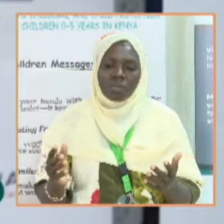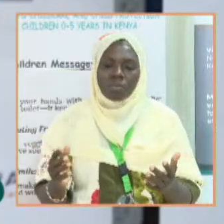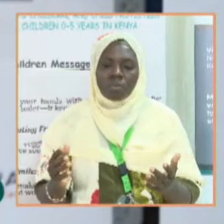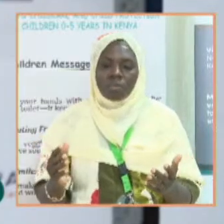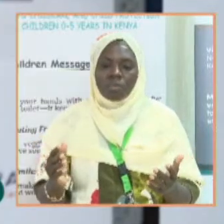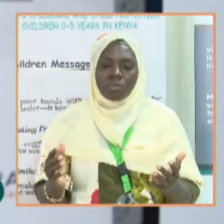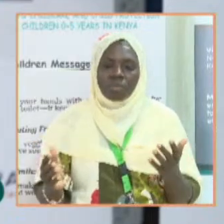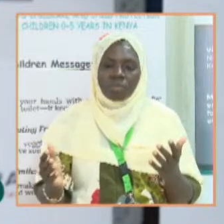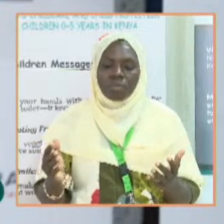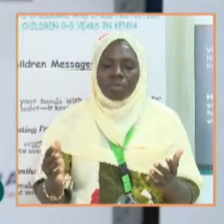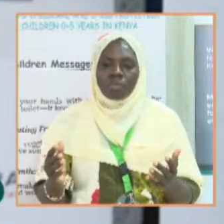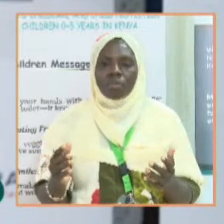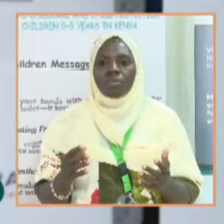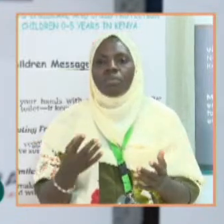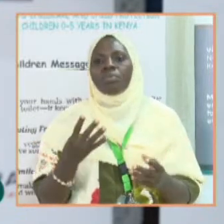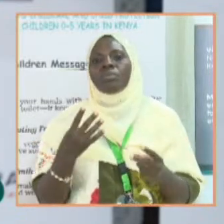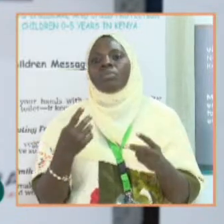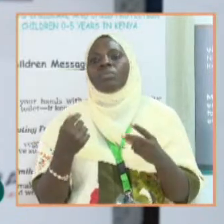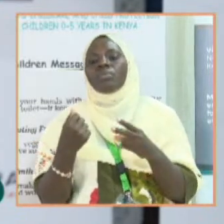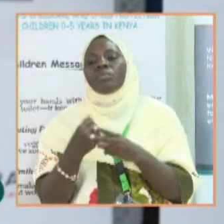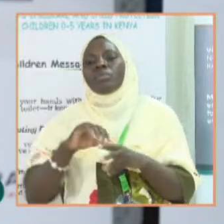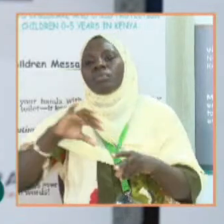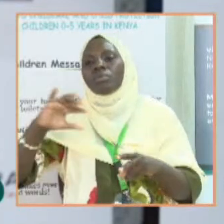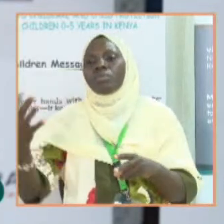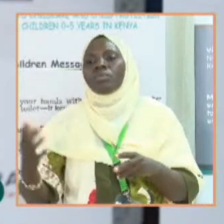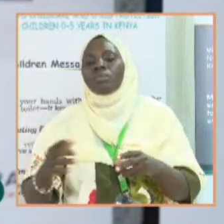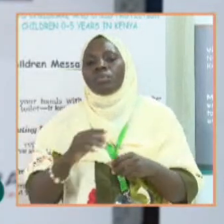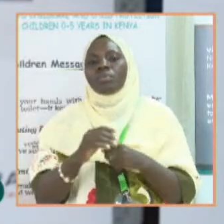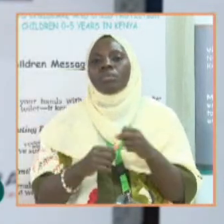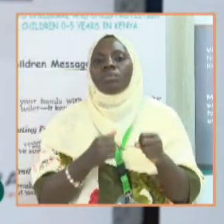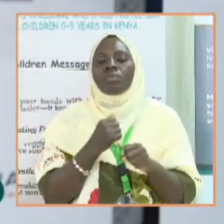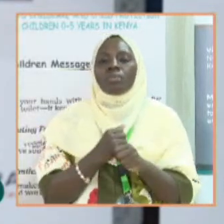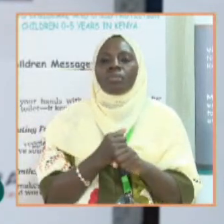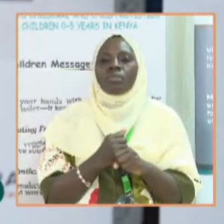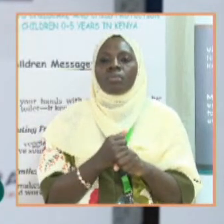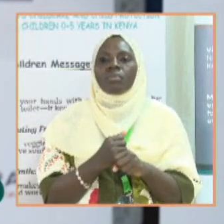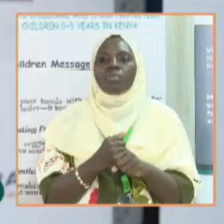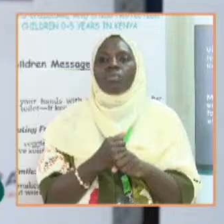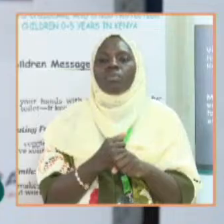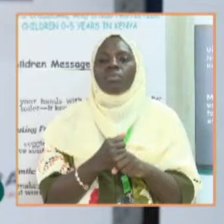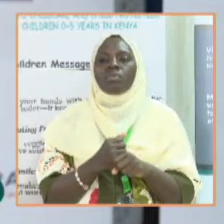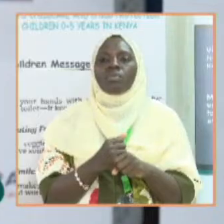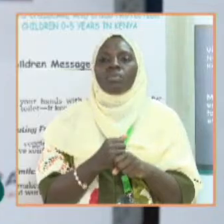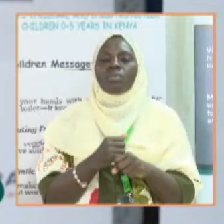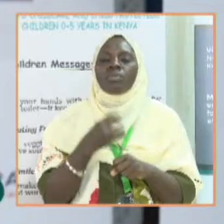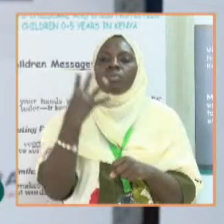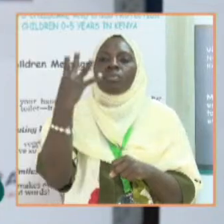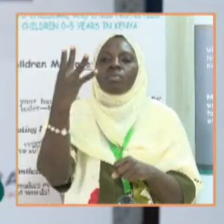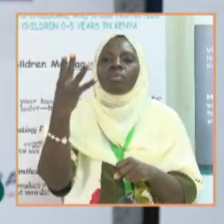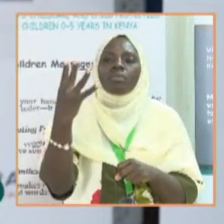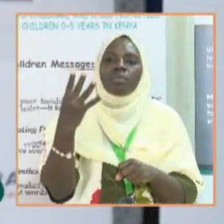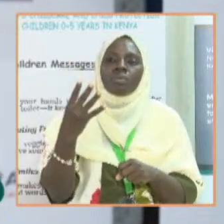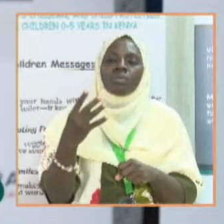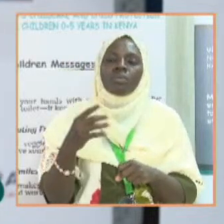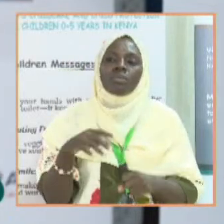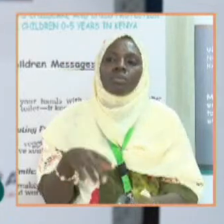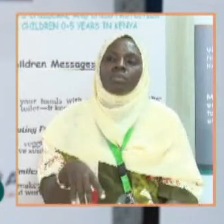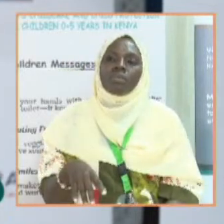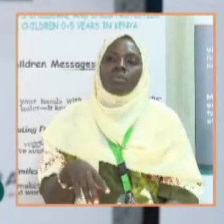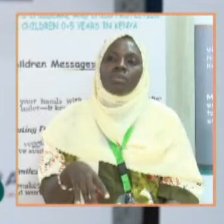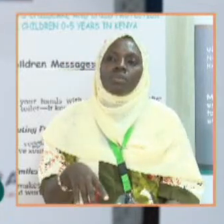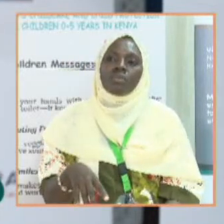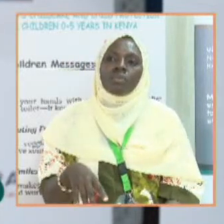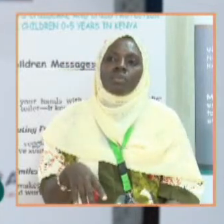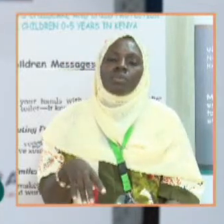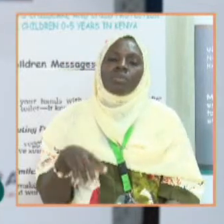for the 4 years. And what we found is that on average, for the 4 years, 34% is what was allocated